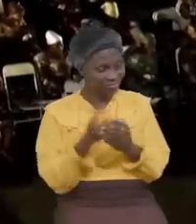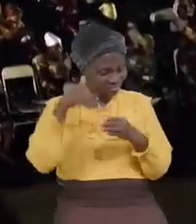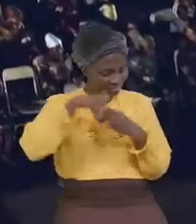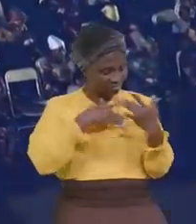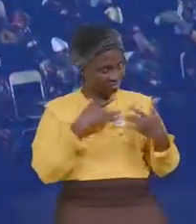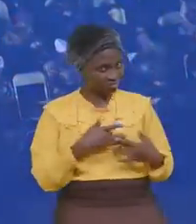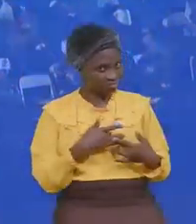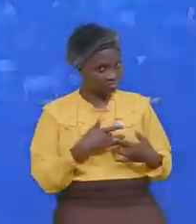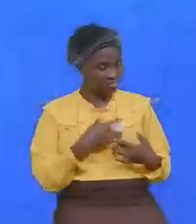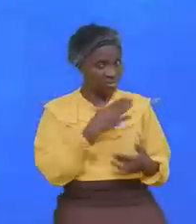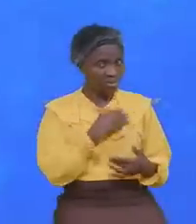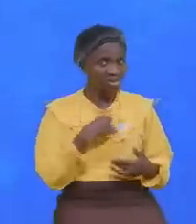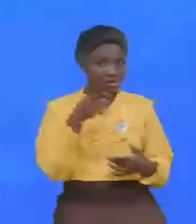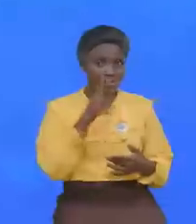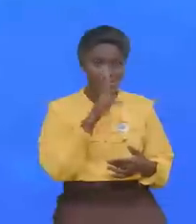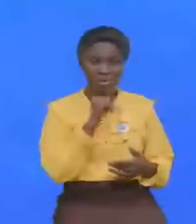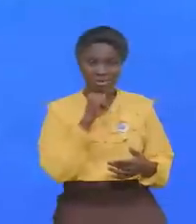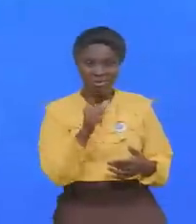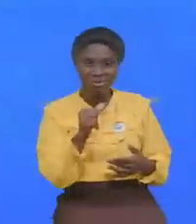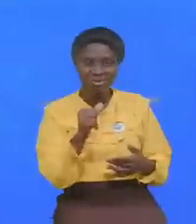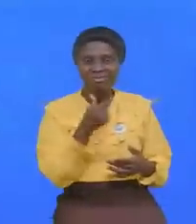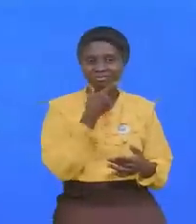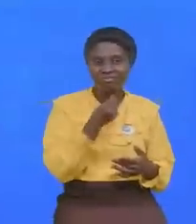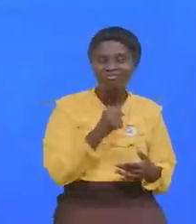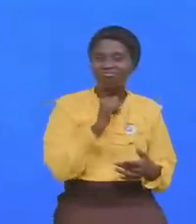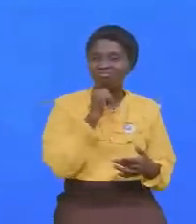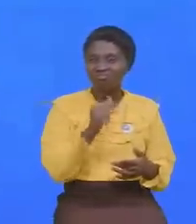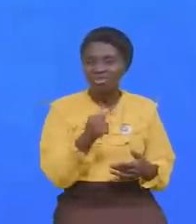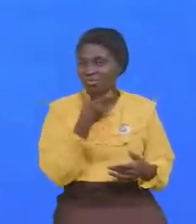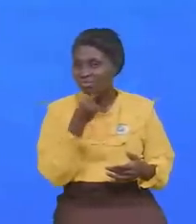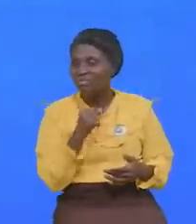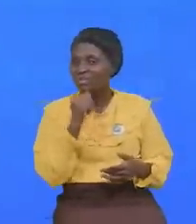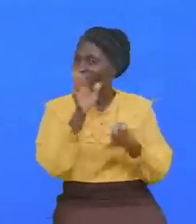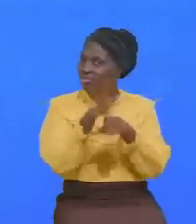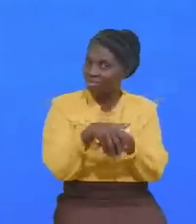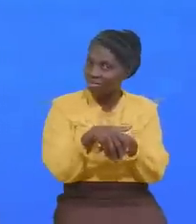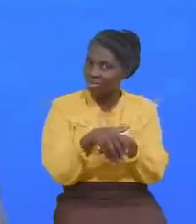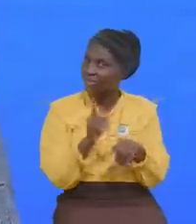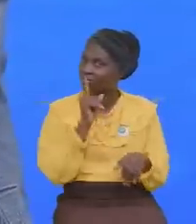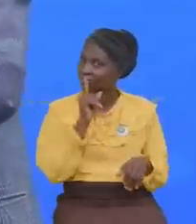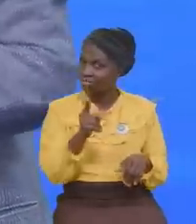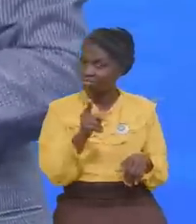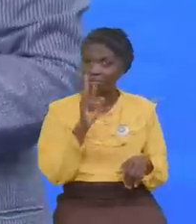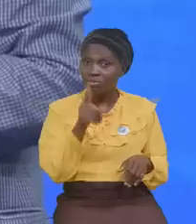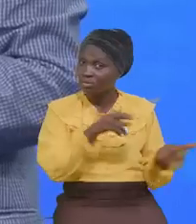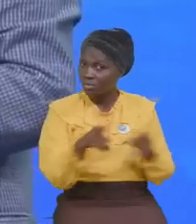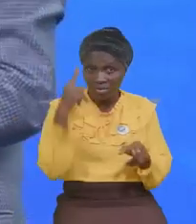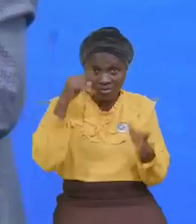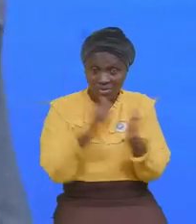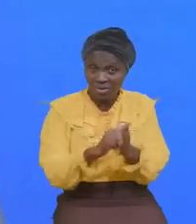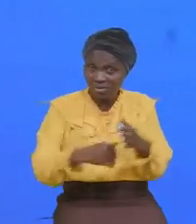you are not flippant, you are not frivolous, you are not superficial. Really? Are you ready for the judgment